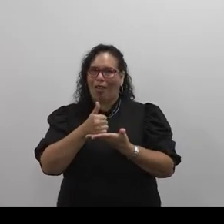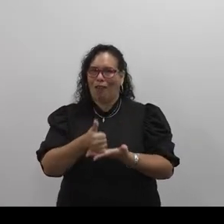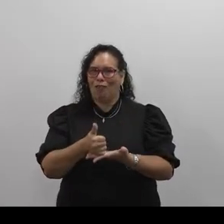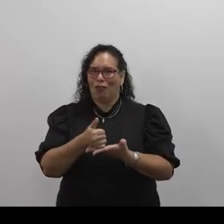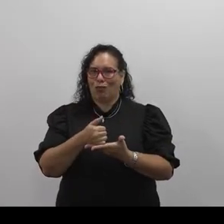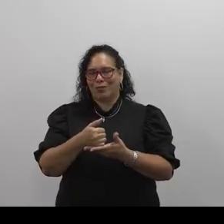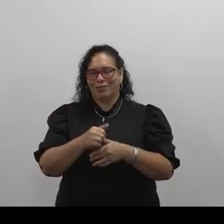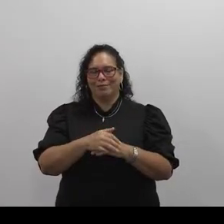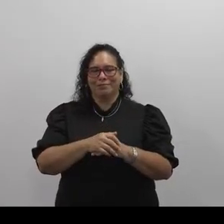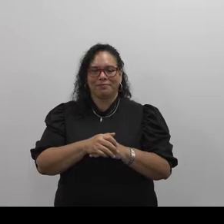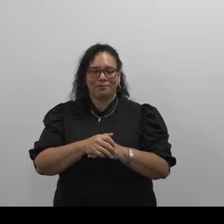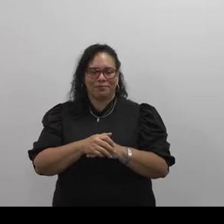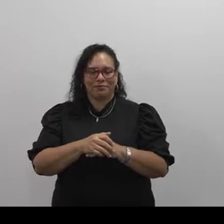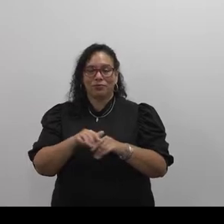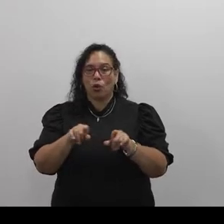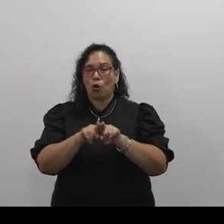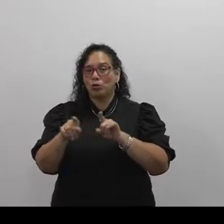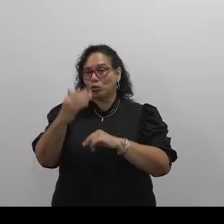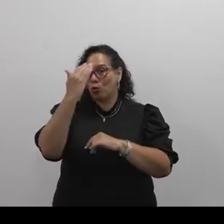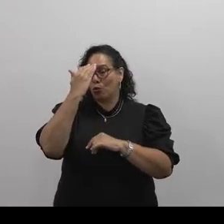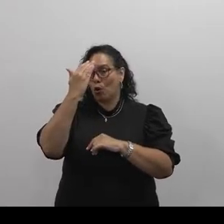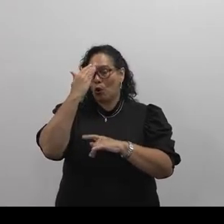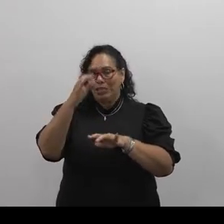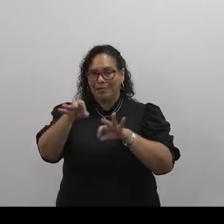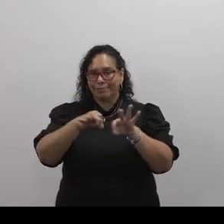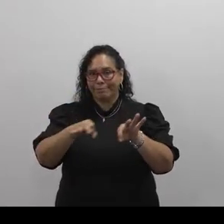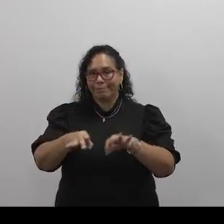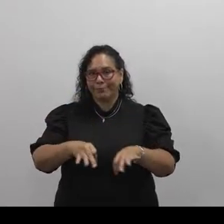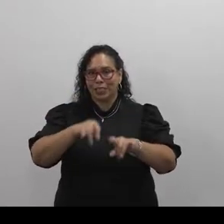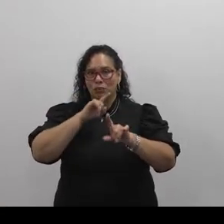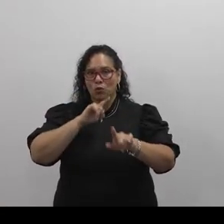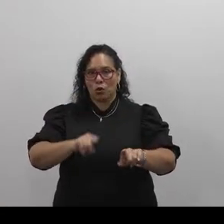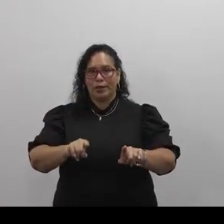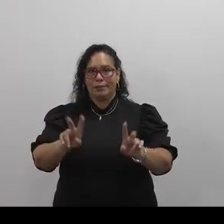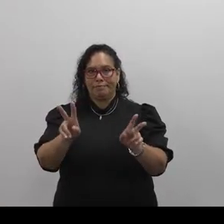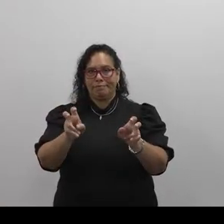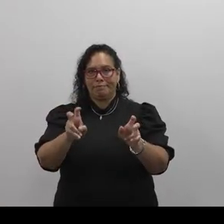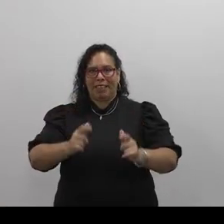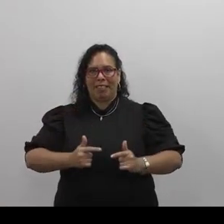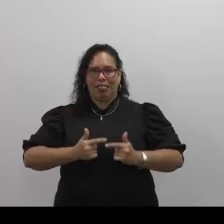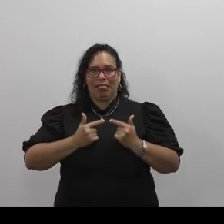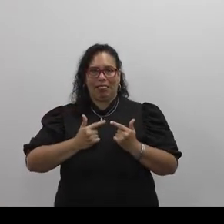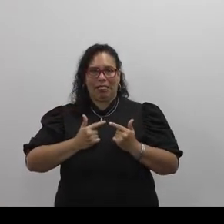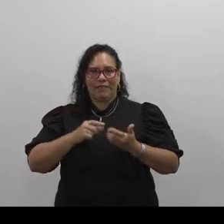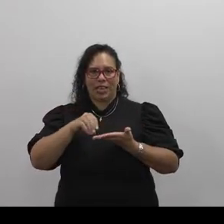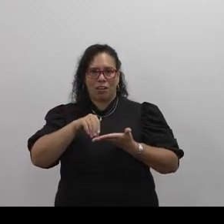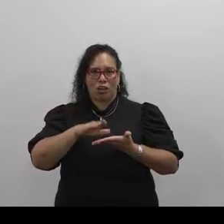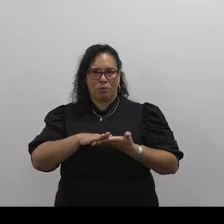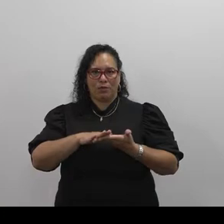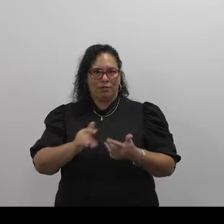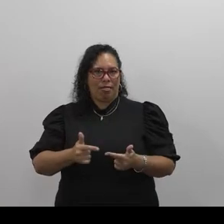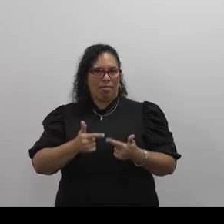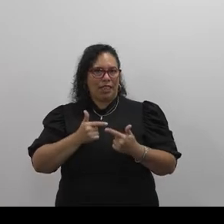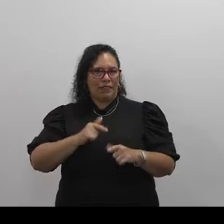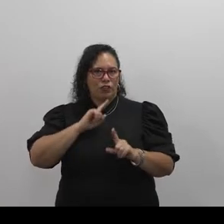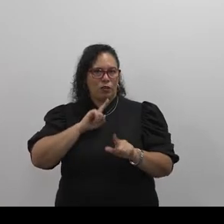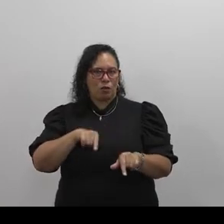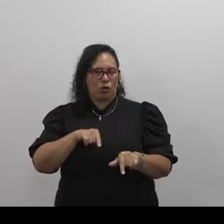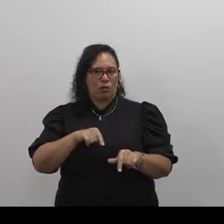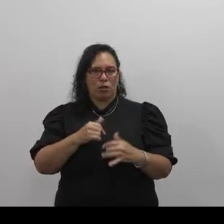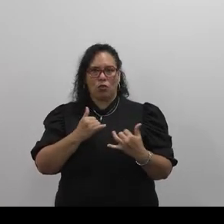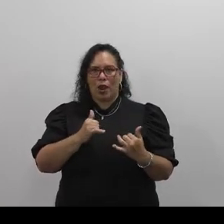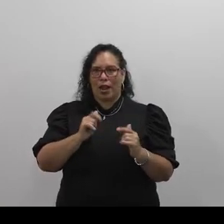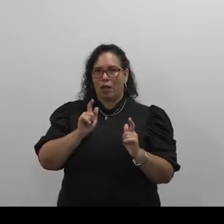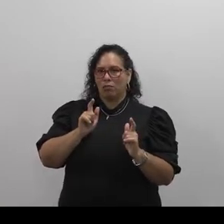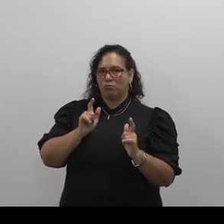report. We also know that we've been describing this report as a living document or living report. So right now it's a snapshot in time, but we want